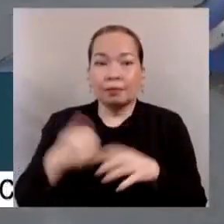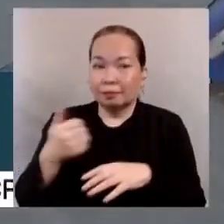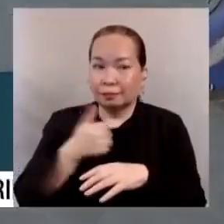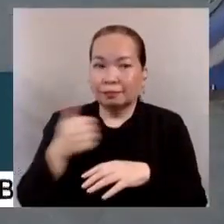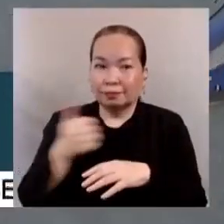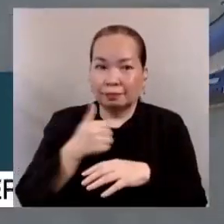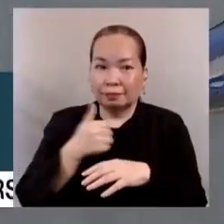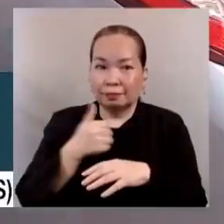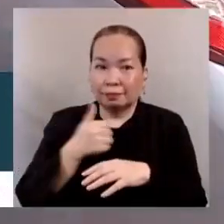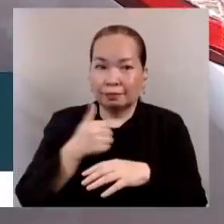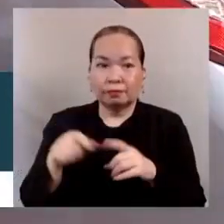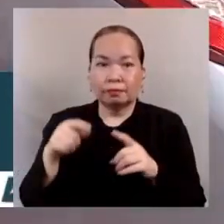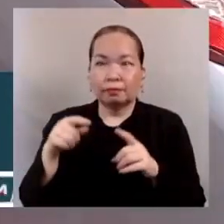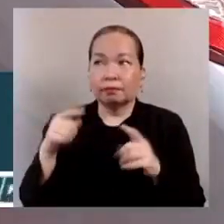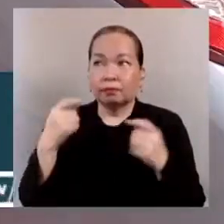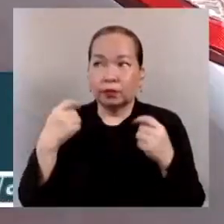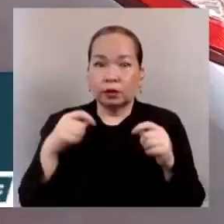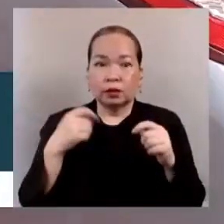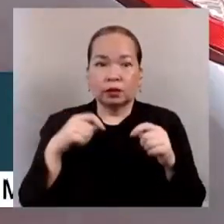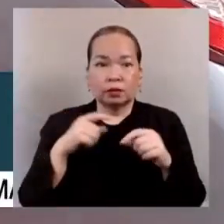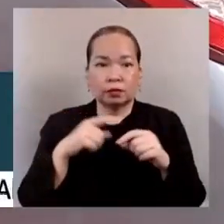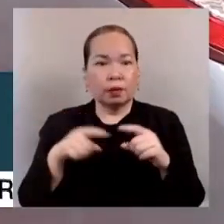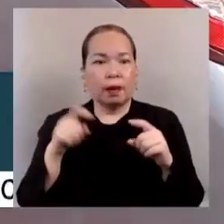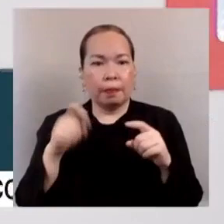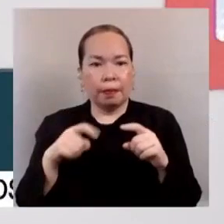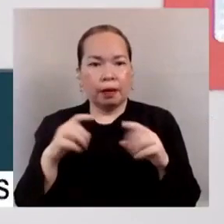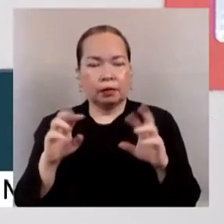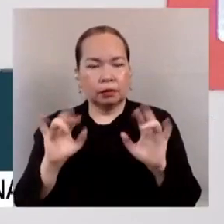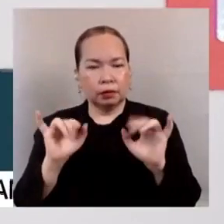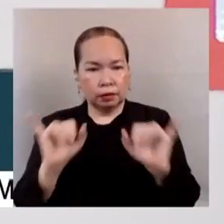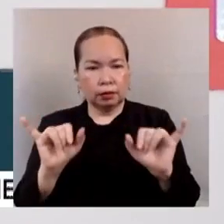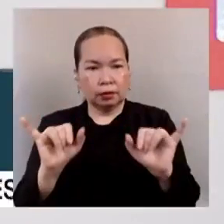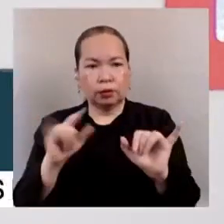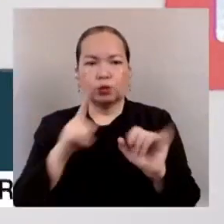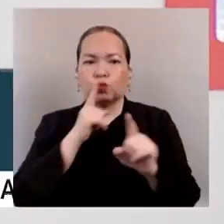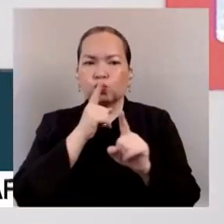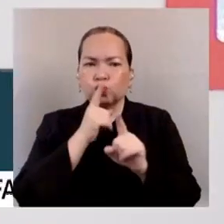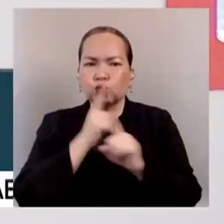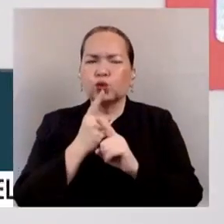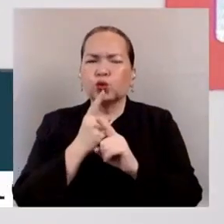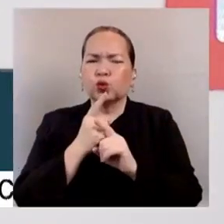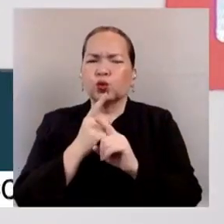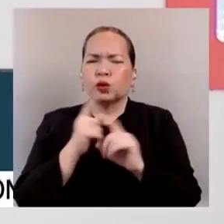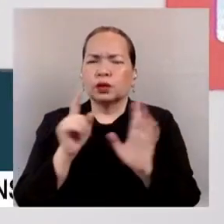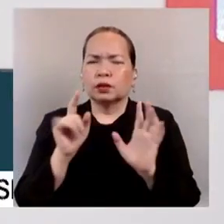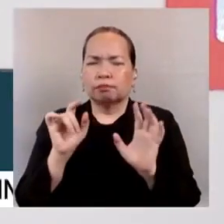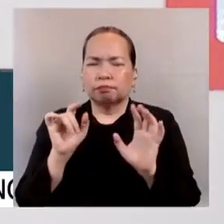assert safeguards should be in place to ensure cheap prices of fuel in the long run.